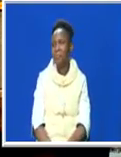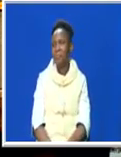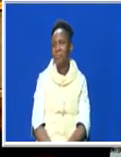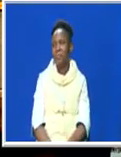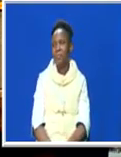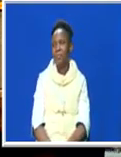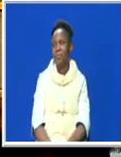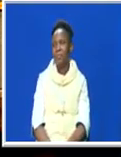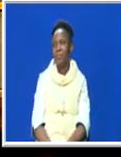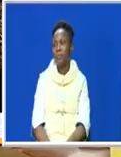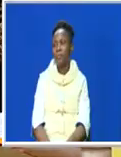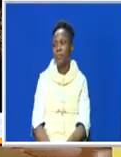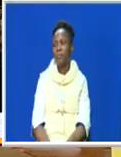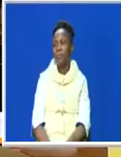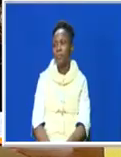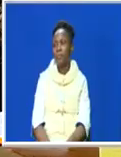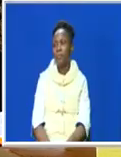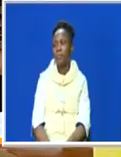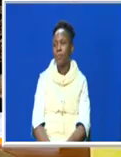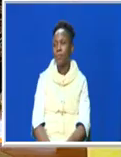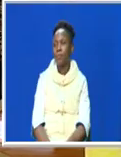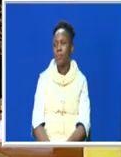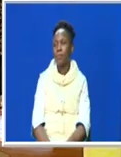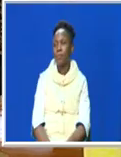smallest plate.